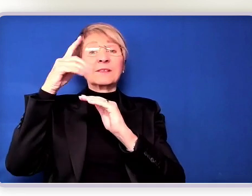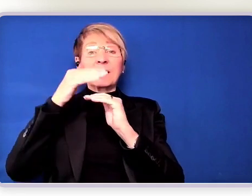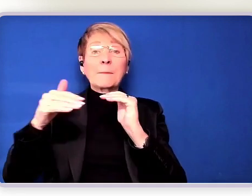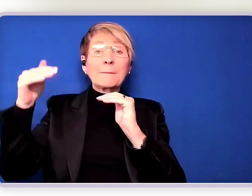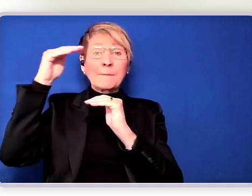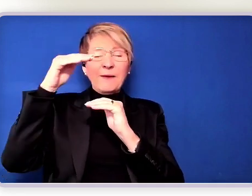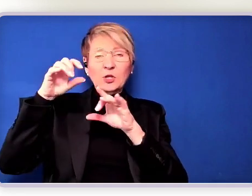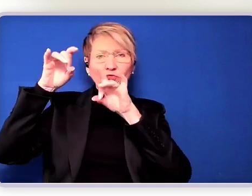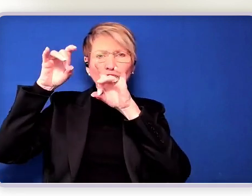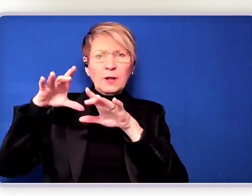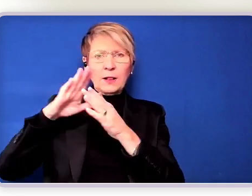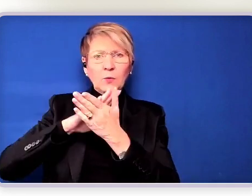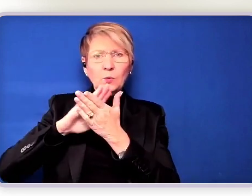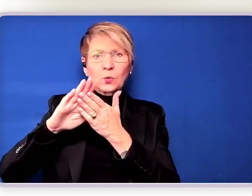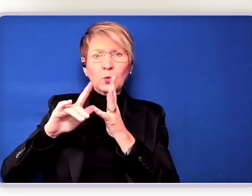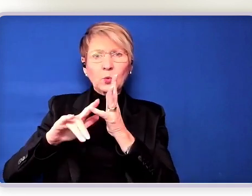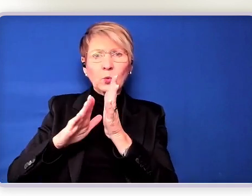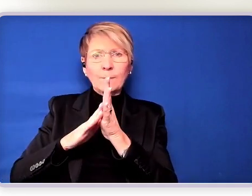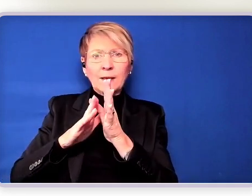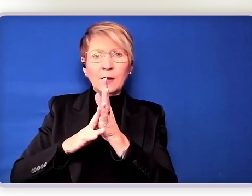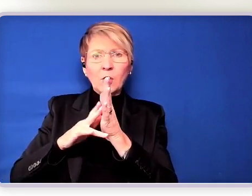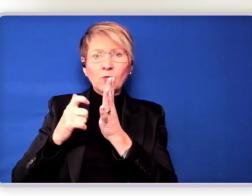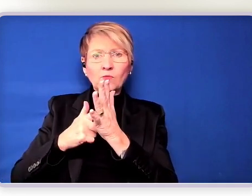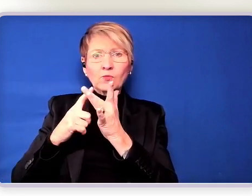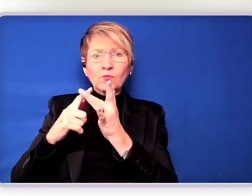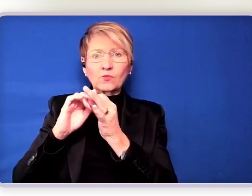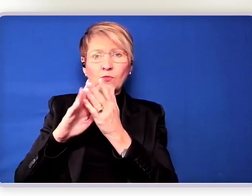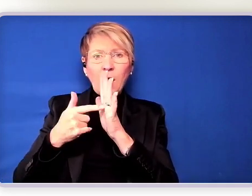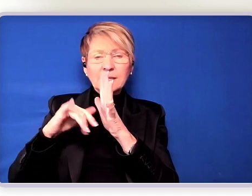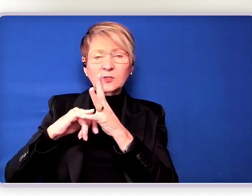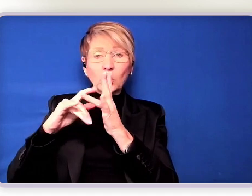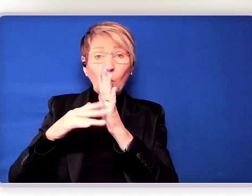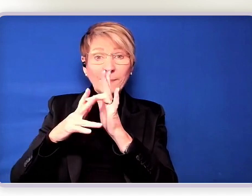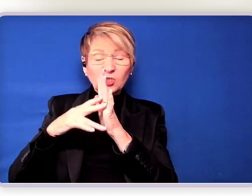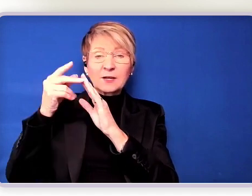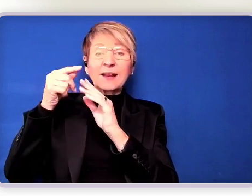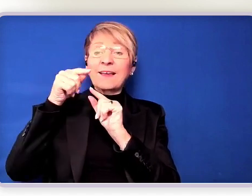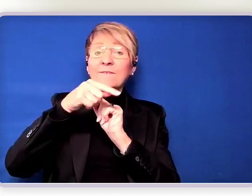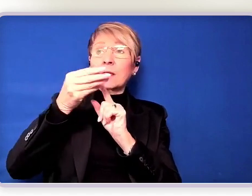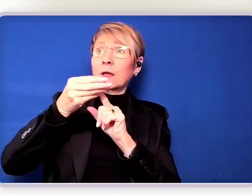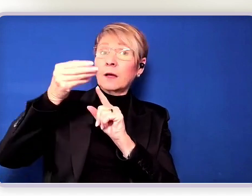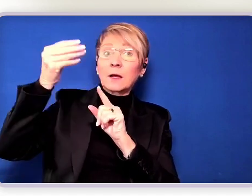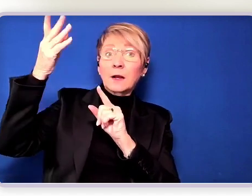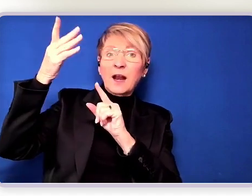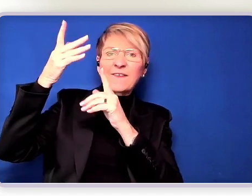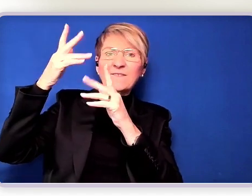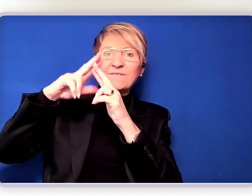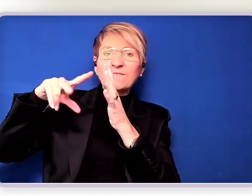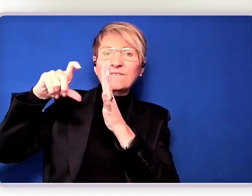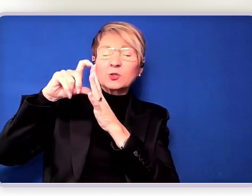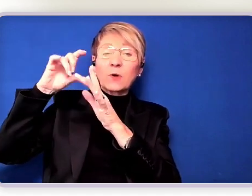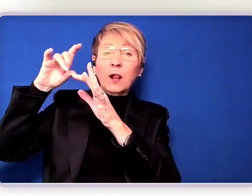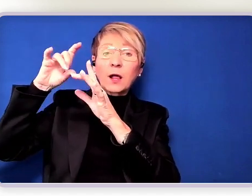if your client lodges at the federal court and then you get a lawyer in and the